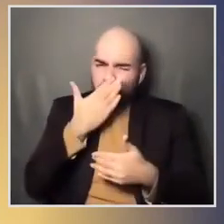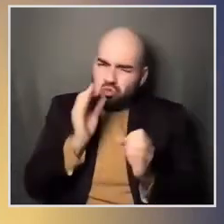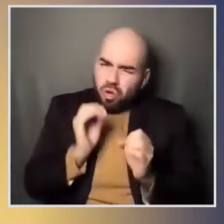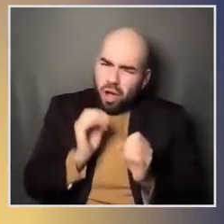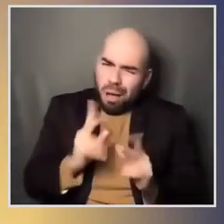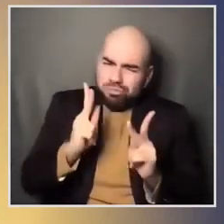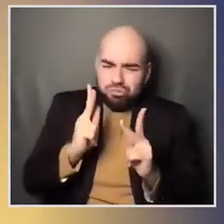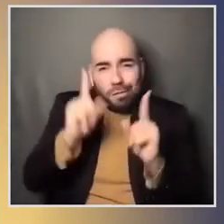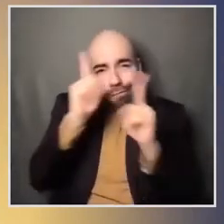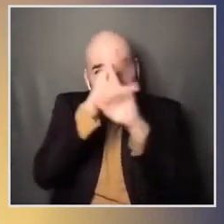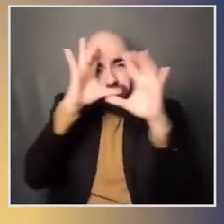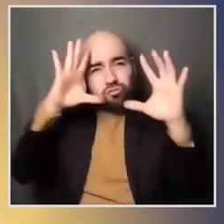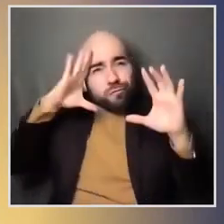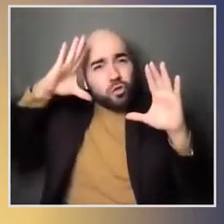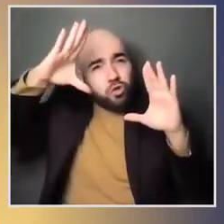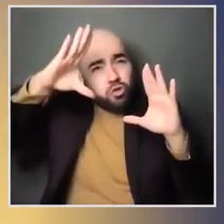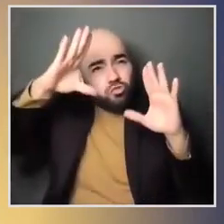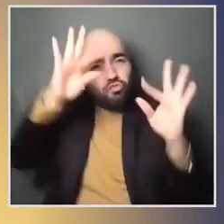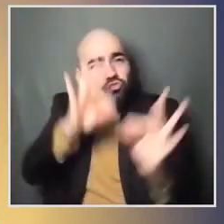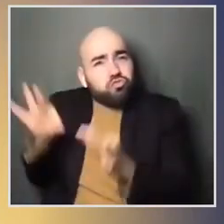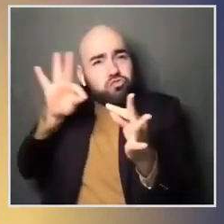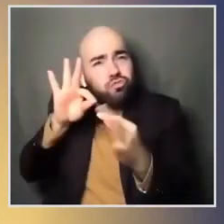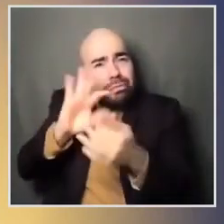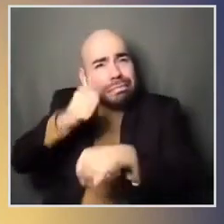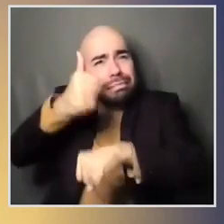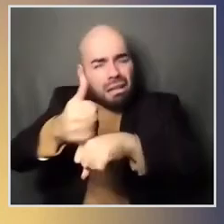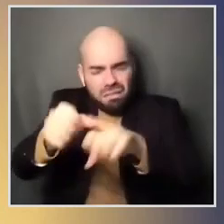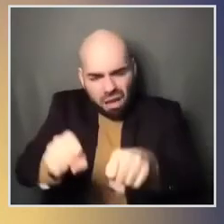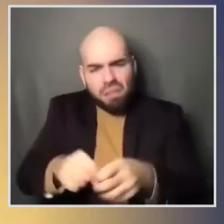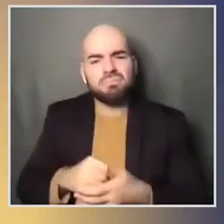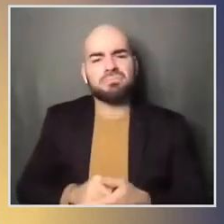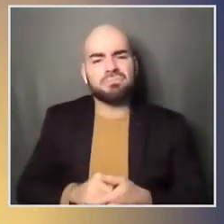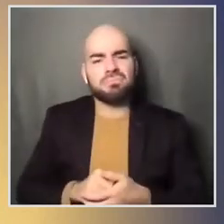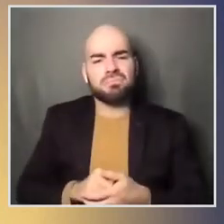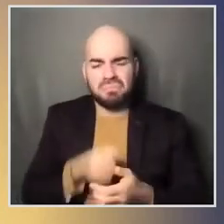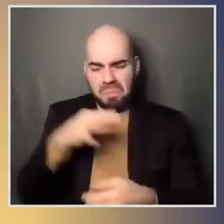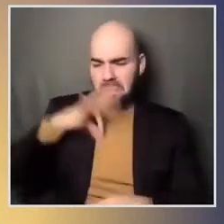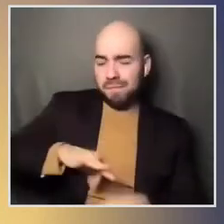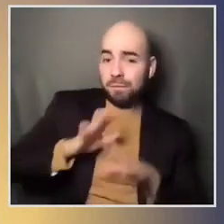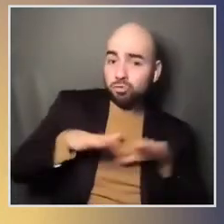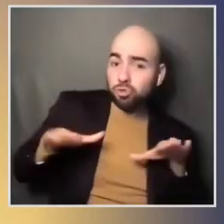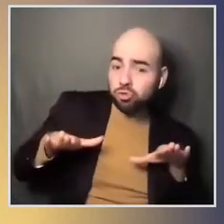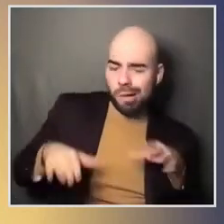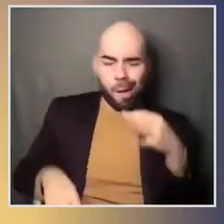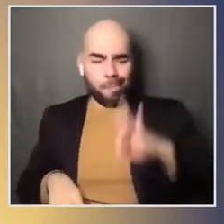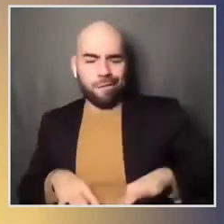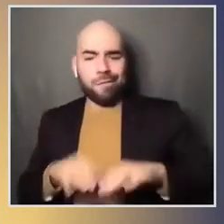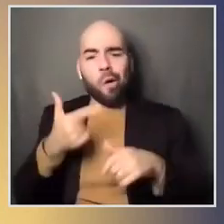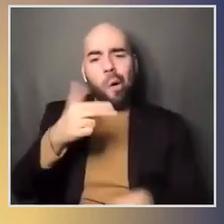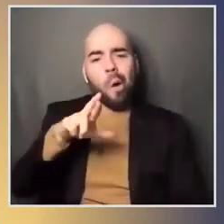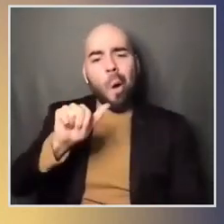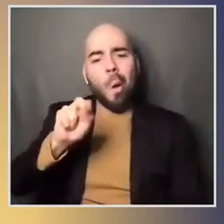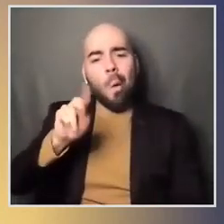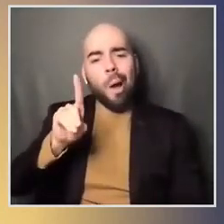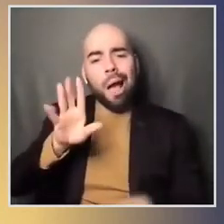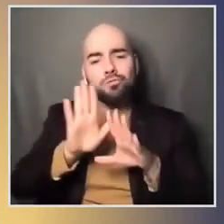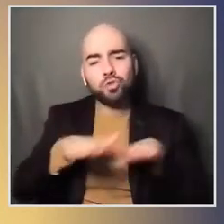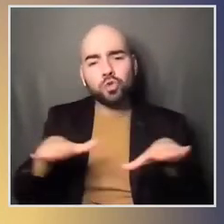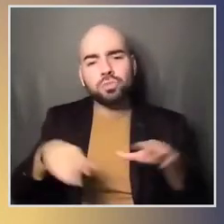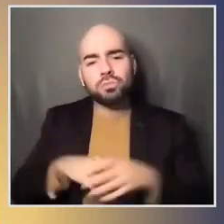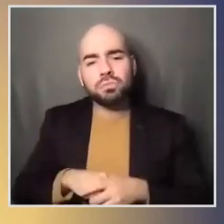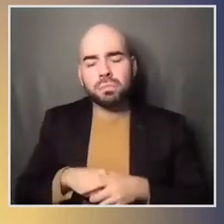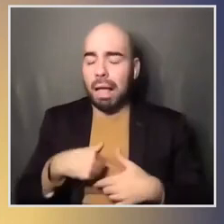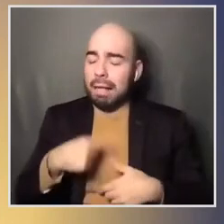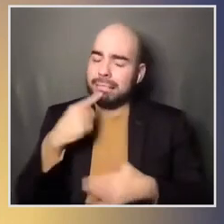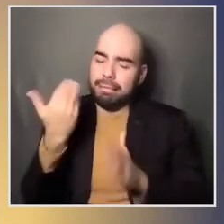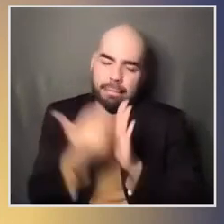for our kids and our grandkids. I've said many, many times, I've never been more optimistic about the future of this